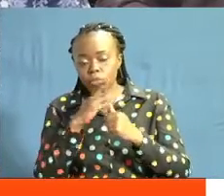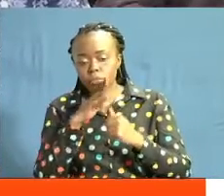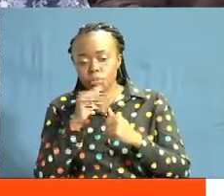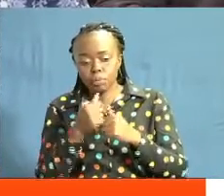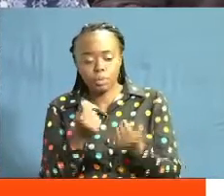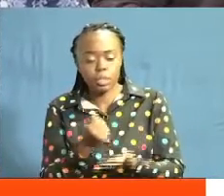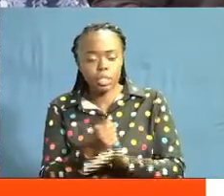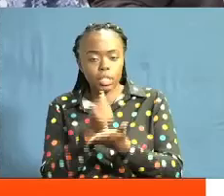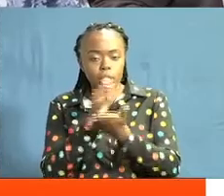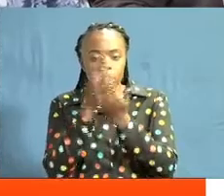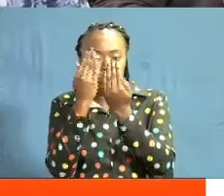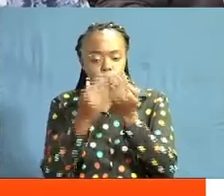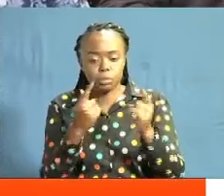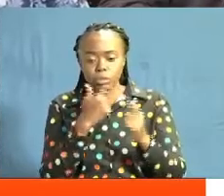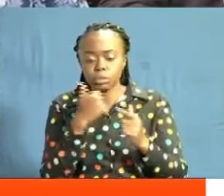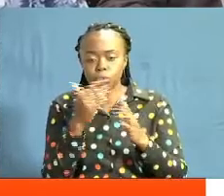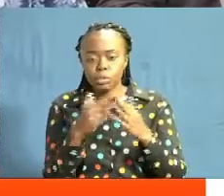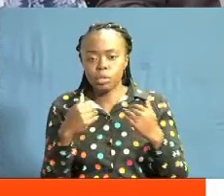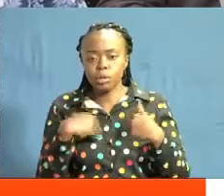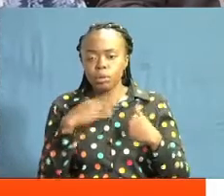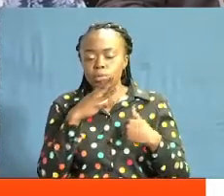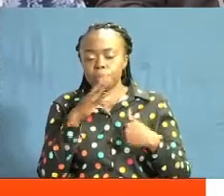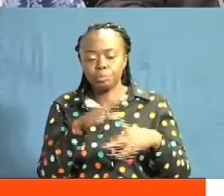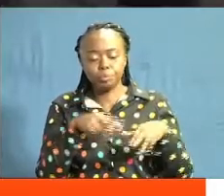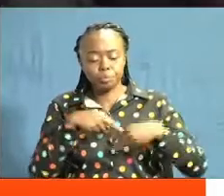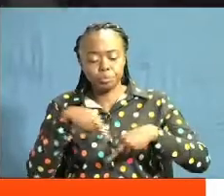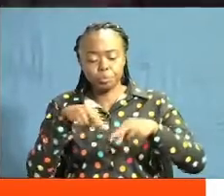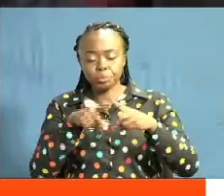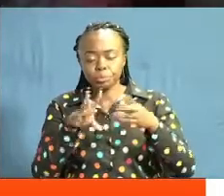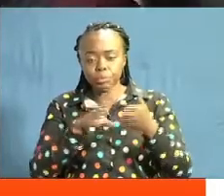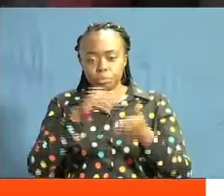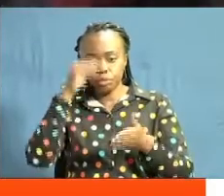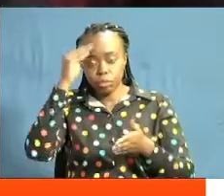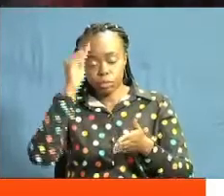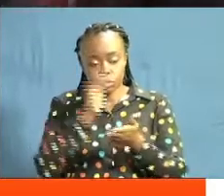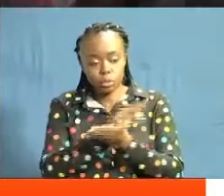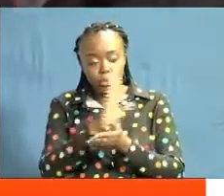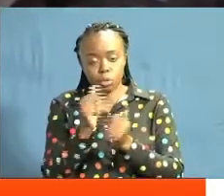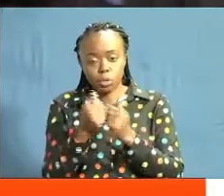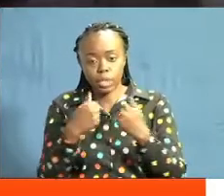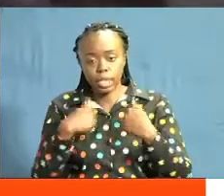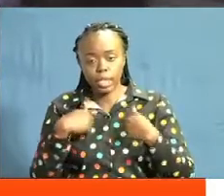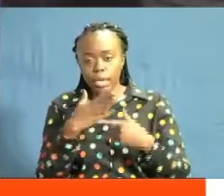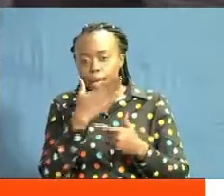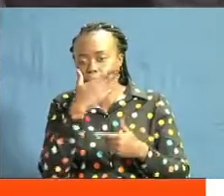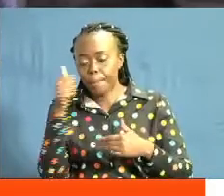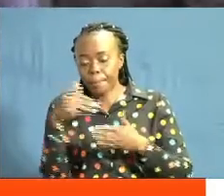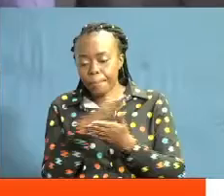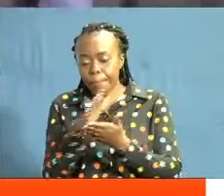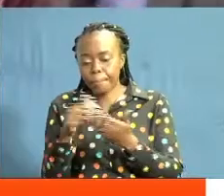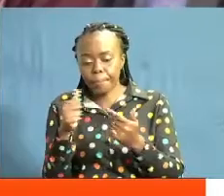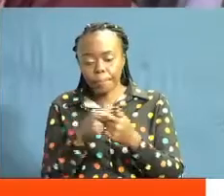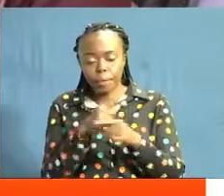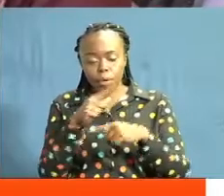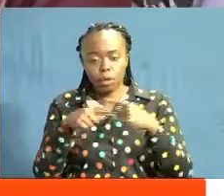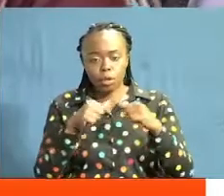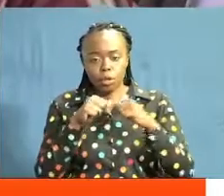Fund to ensure that those who were displaced by floods and were learning under deplorable conditions get conducive environment for